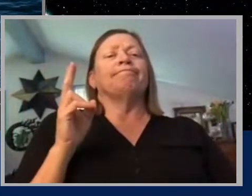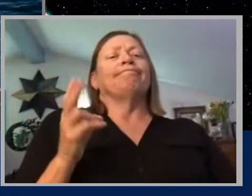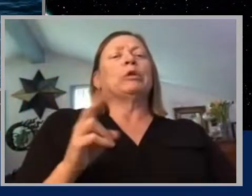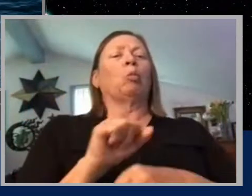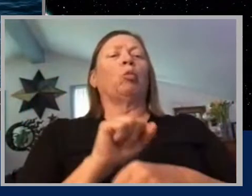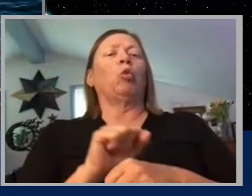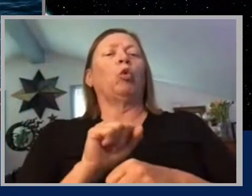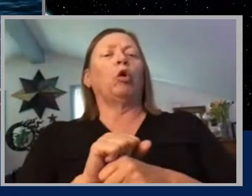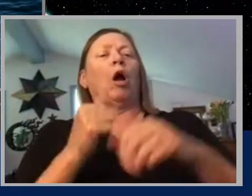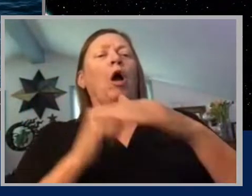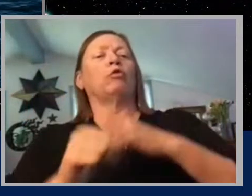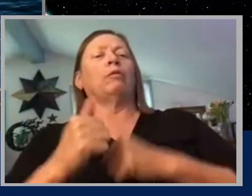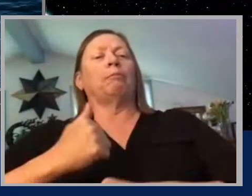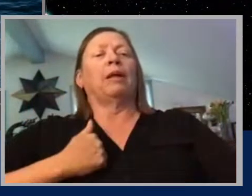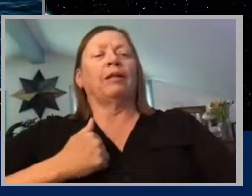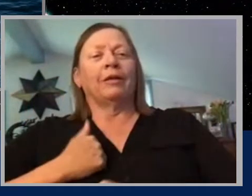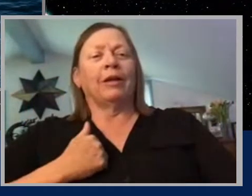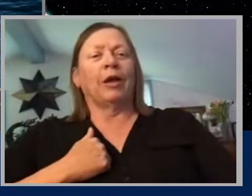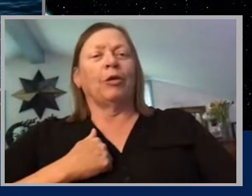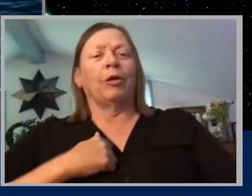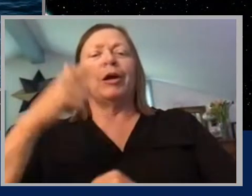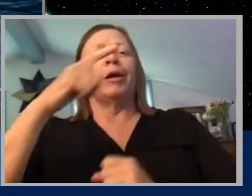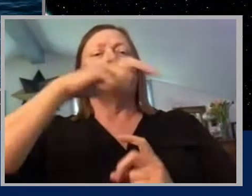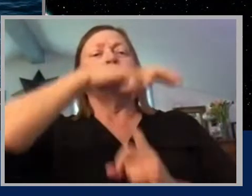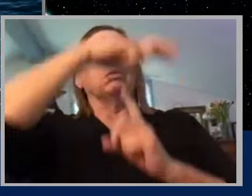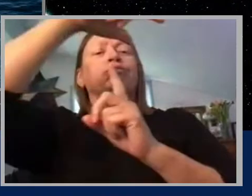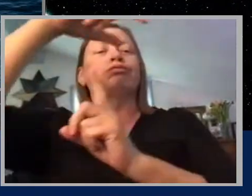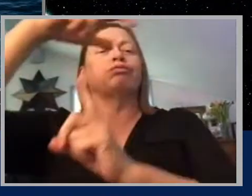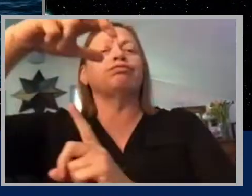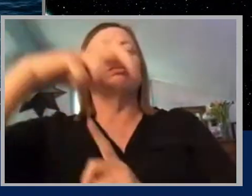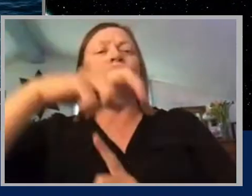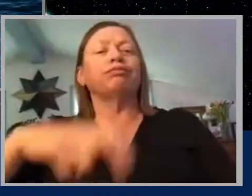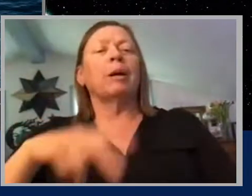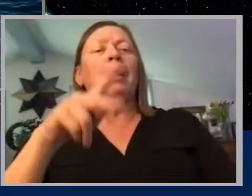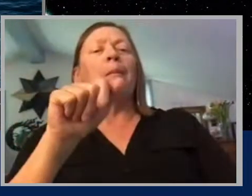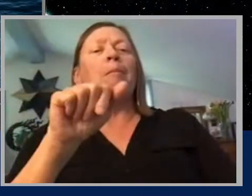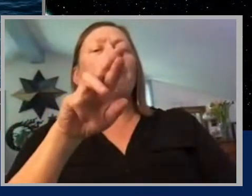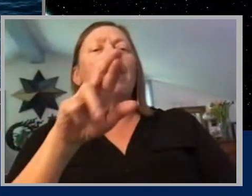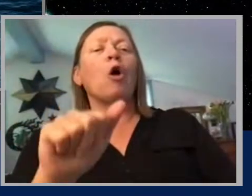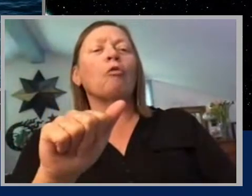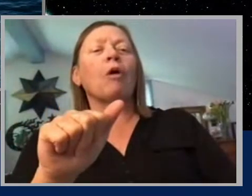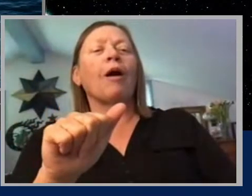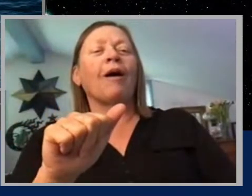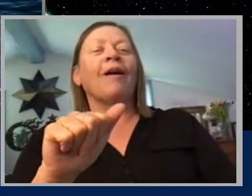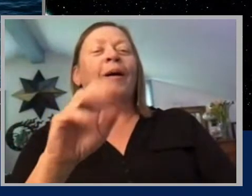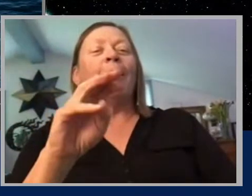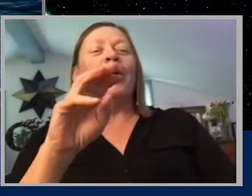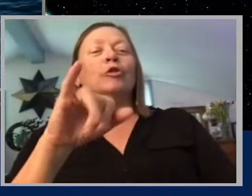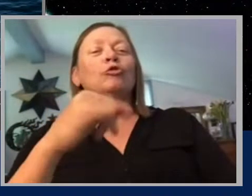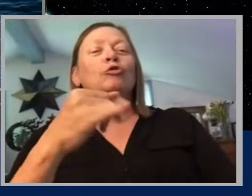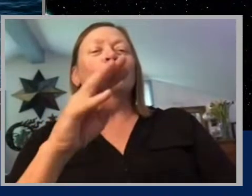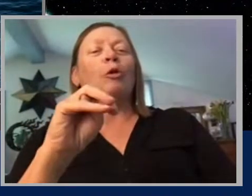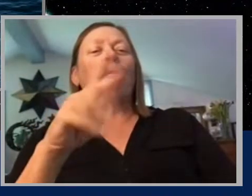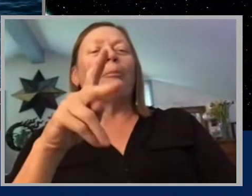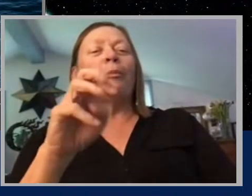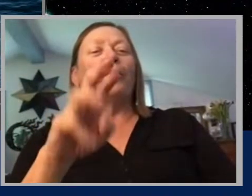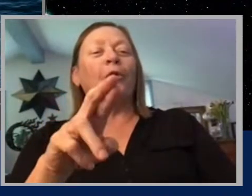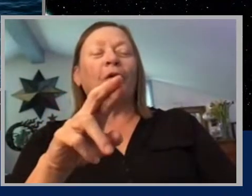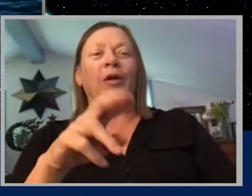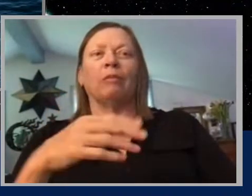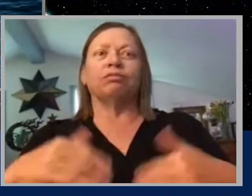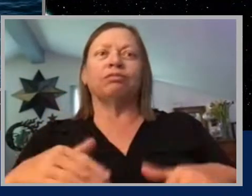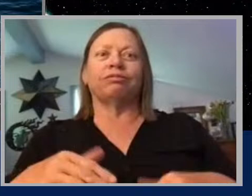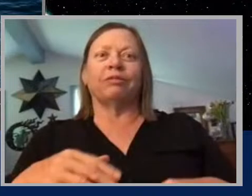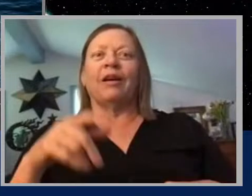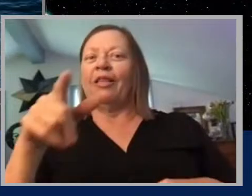expertise from their time doing those jobs or on loan from those jobs. And so just like Lily said, they love to be able to jump